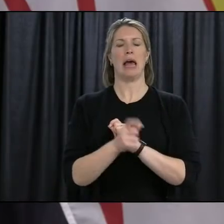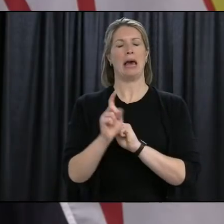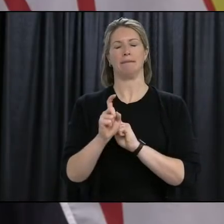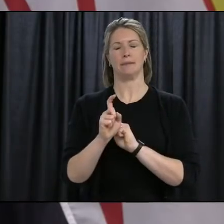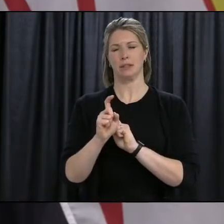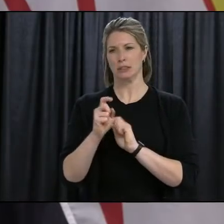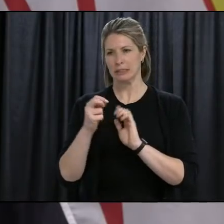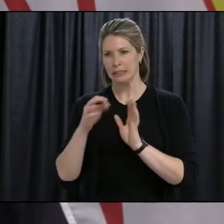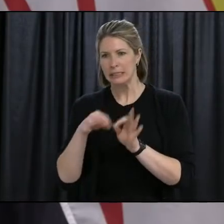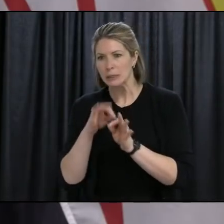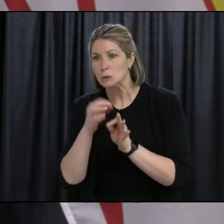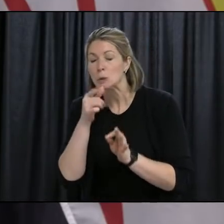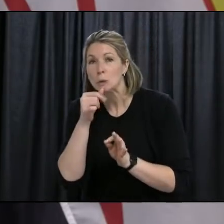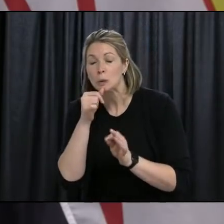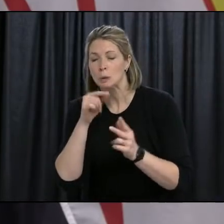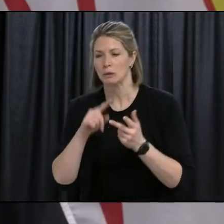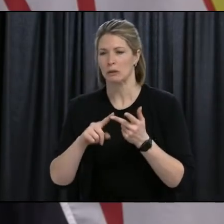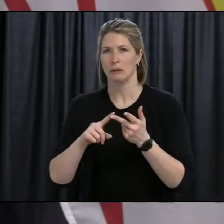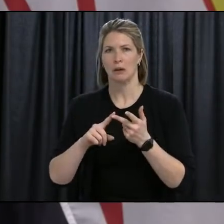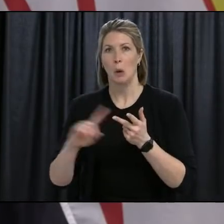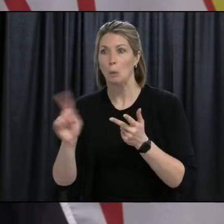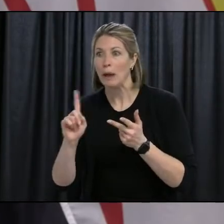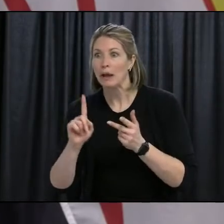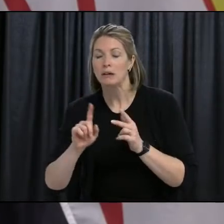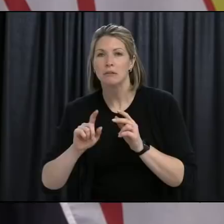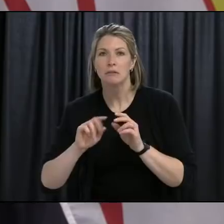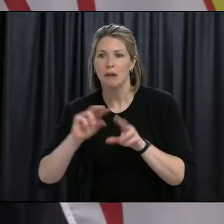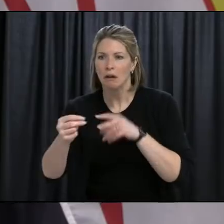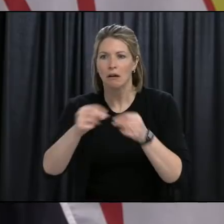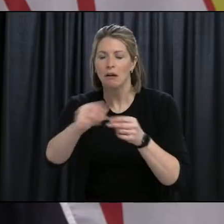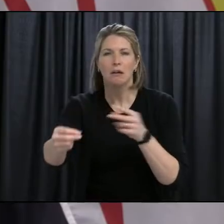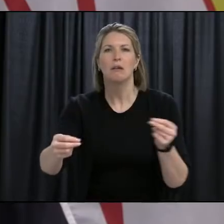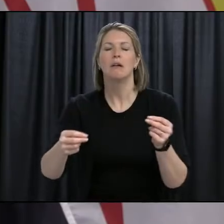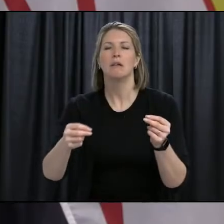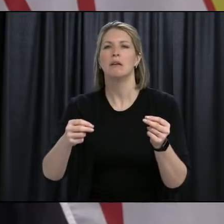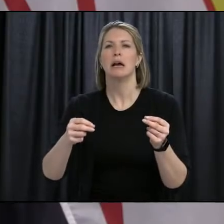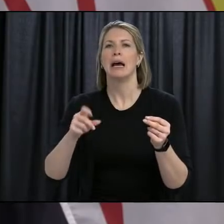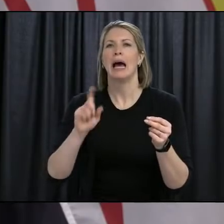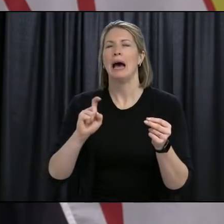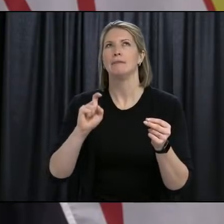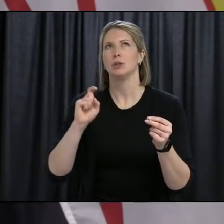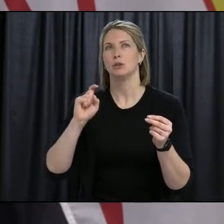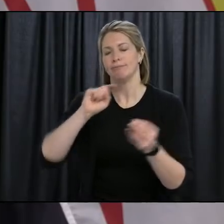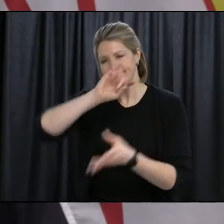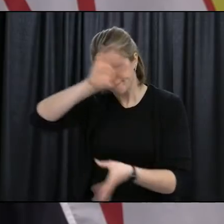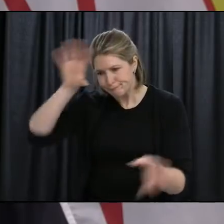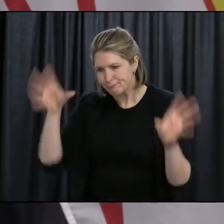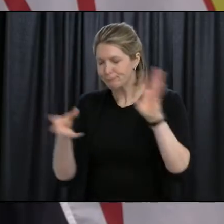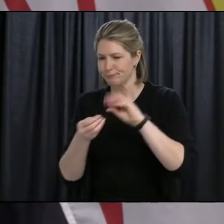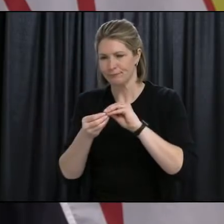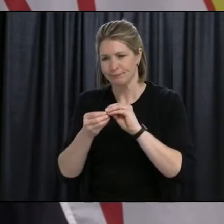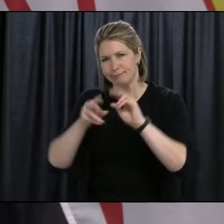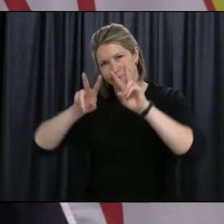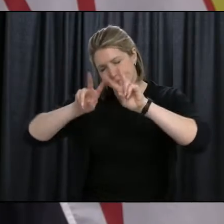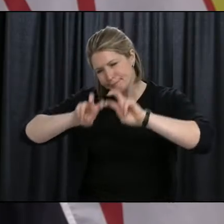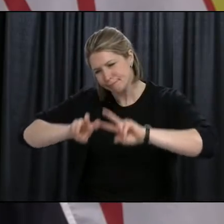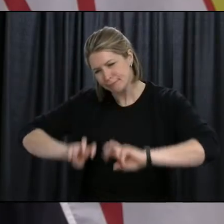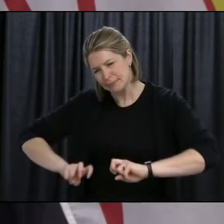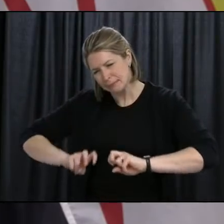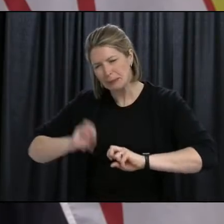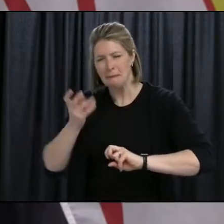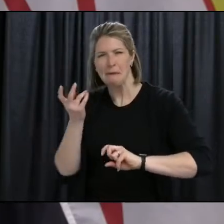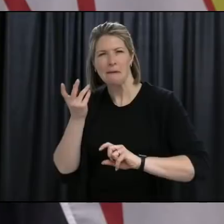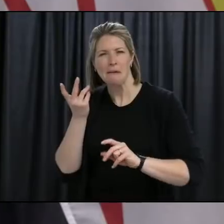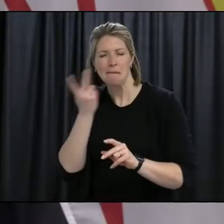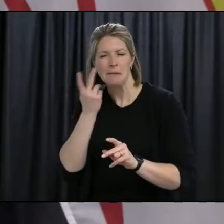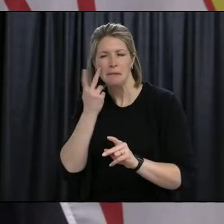just in the fact that it is more contagious and can spread more easily. So we're looking at all of those things now just to see how we need to adjust